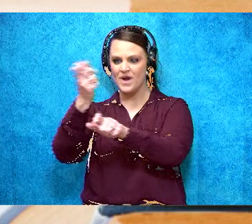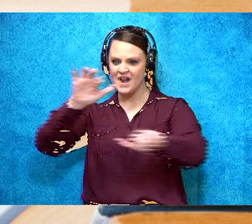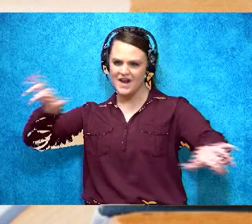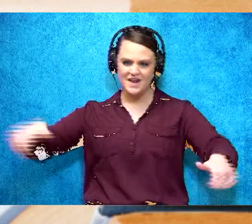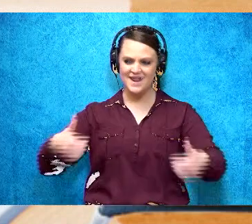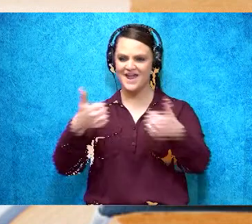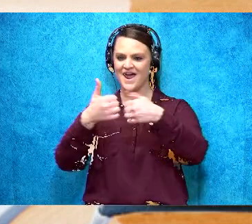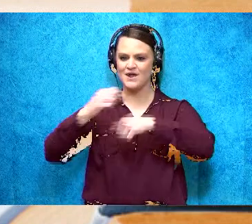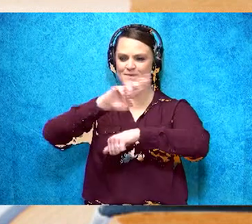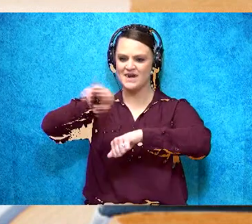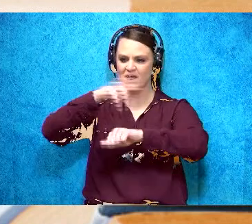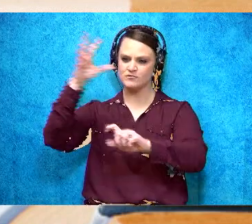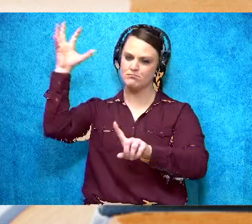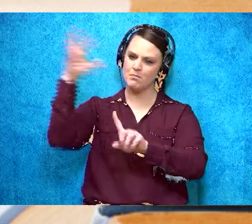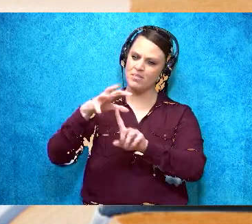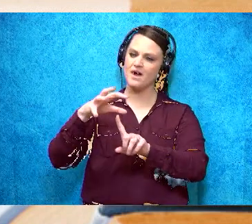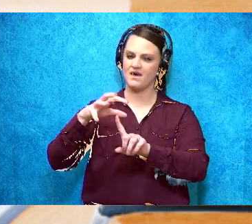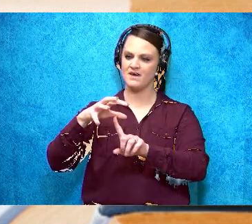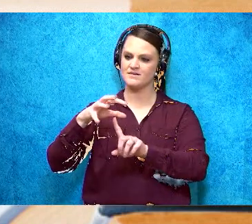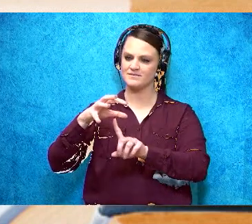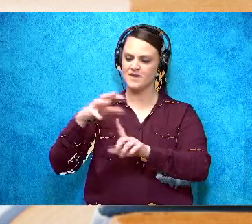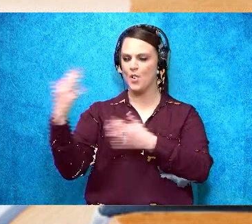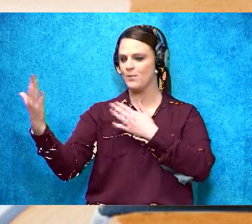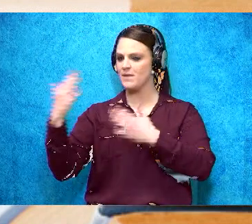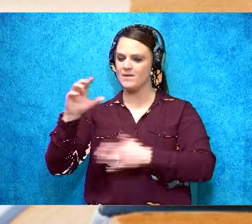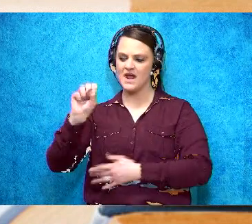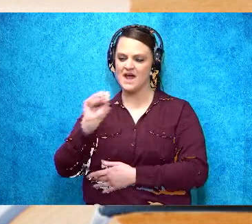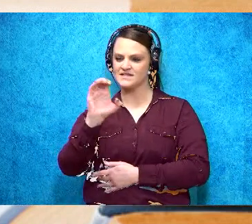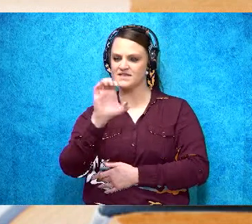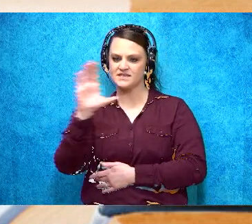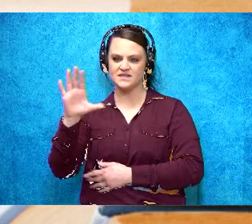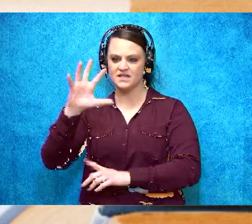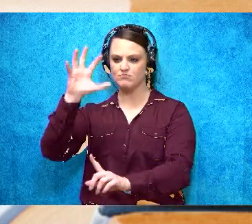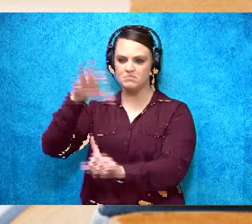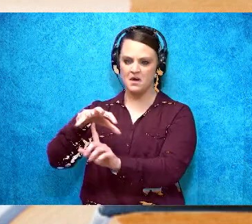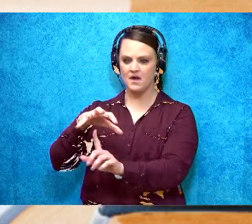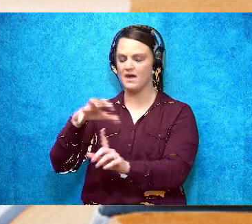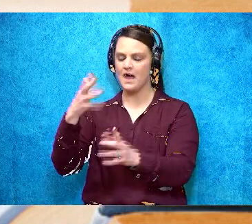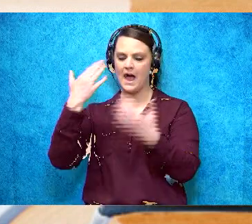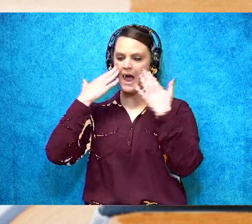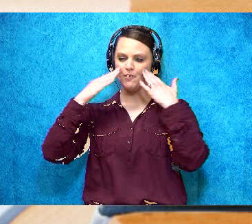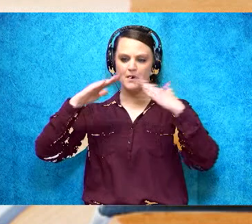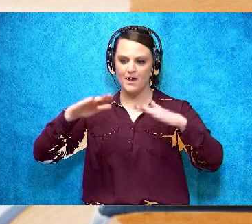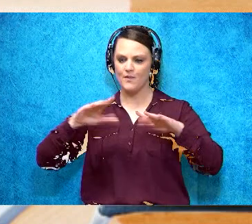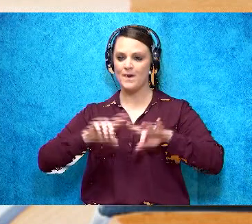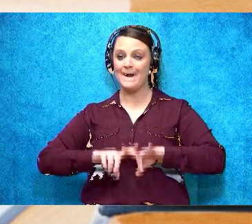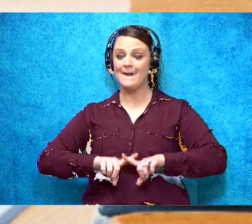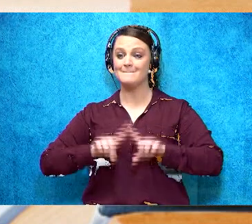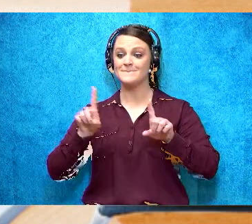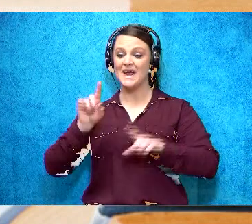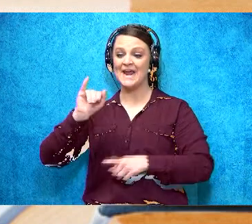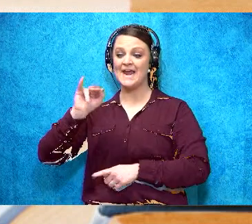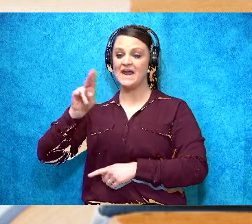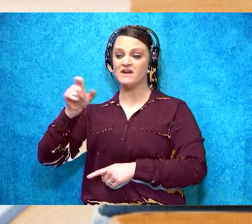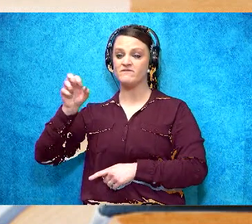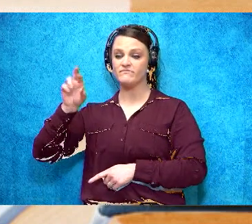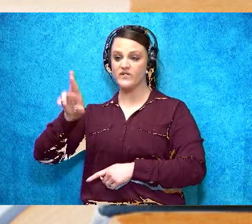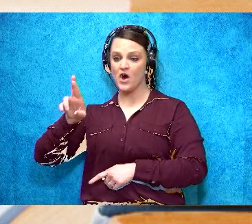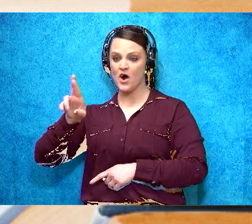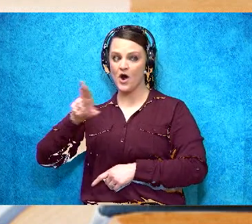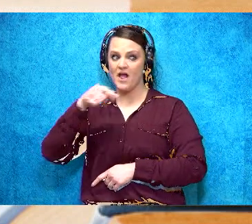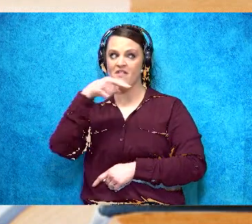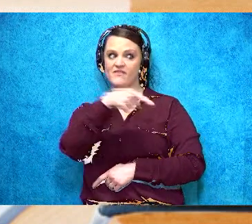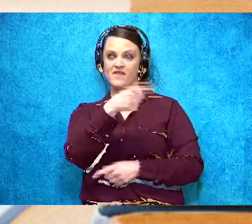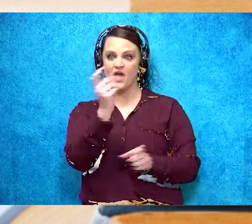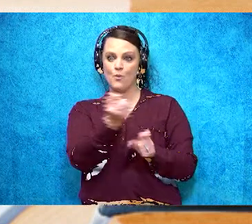won the national championship or maybe they won the SEC championship. I don't know. I'm inferring that because it